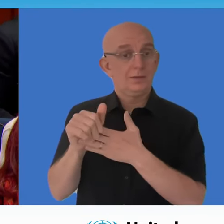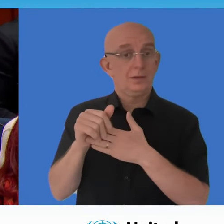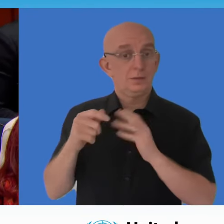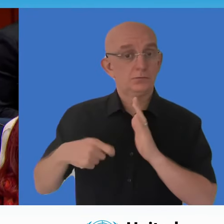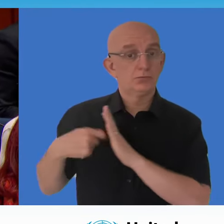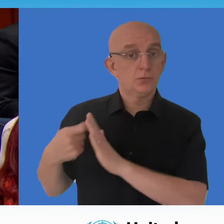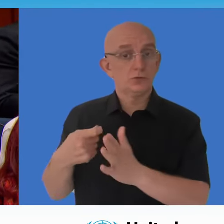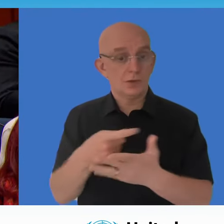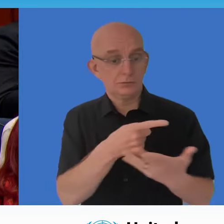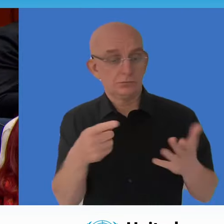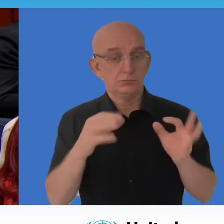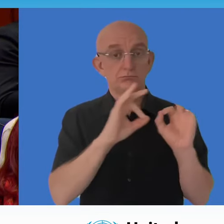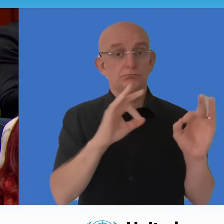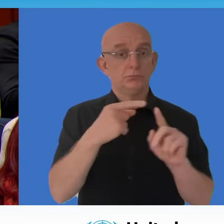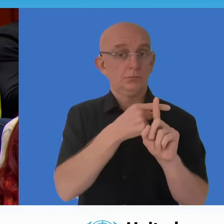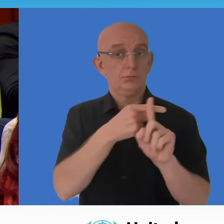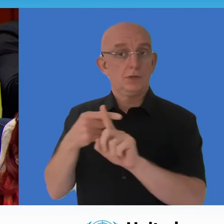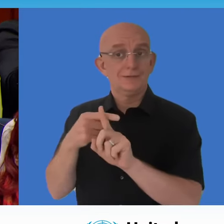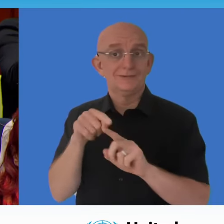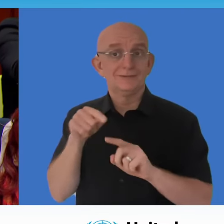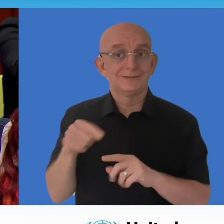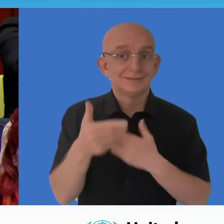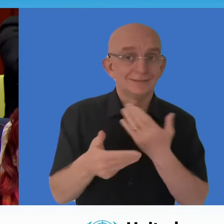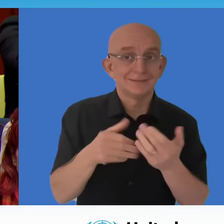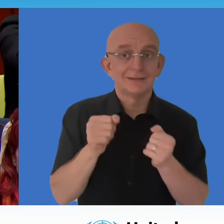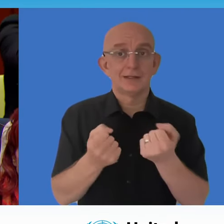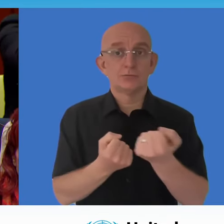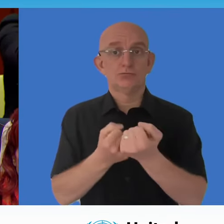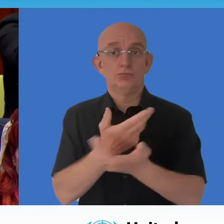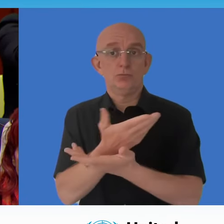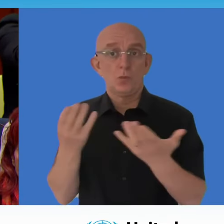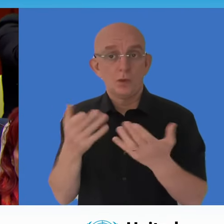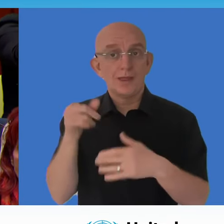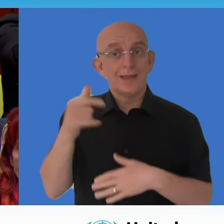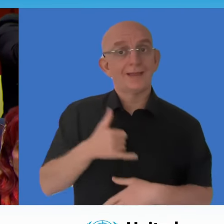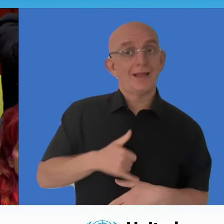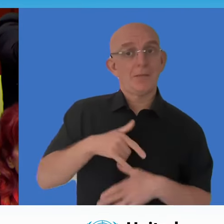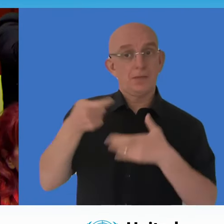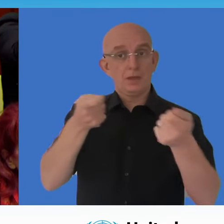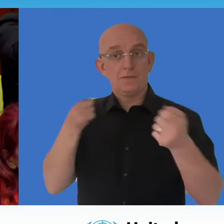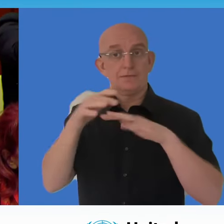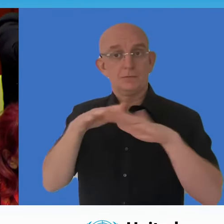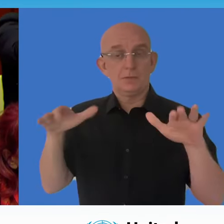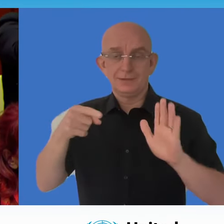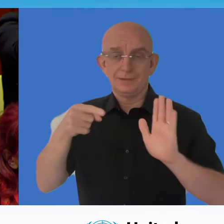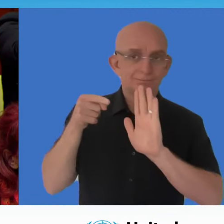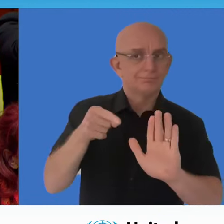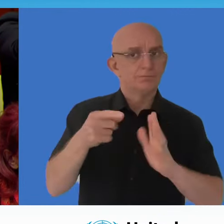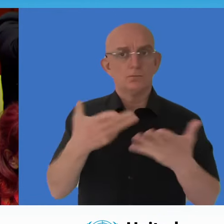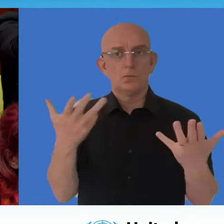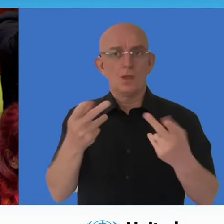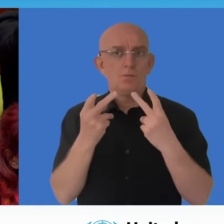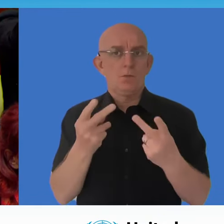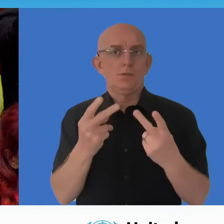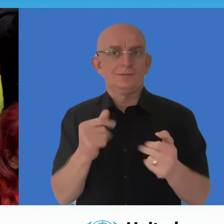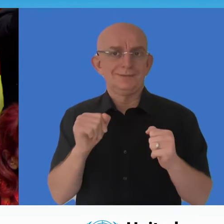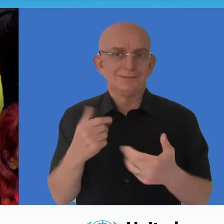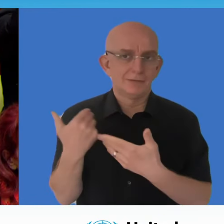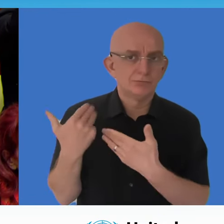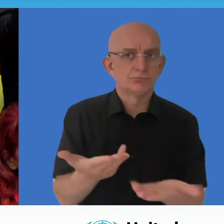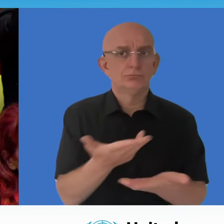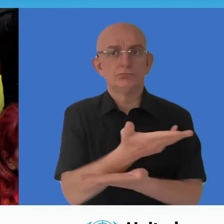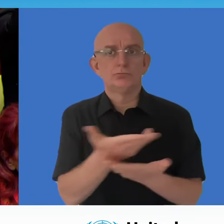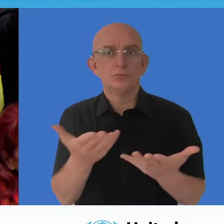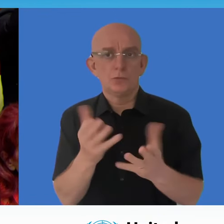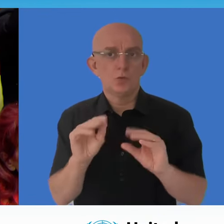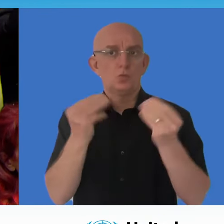Yemeni government underscores the importance of empowering and integrating Yemeni youth as agents of change. We see this as a